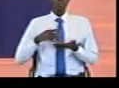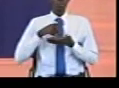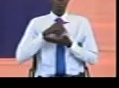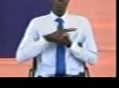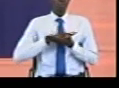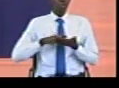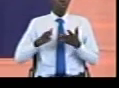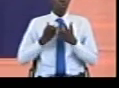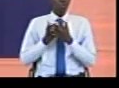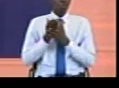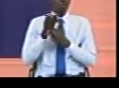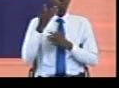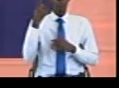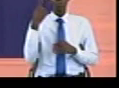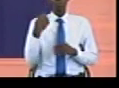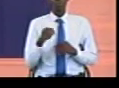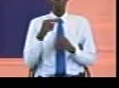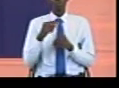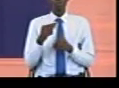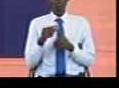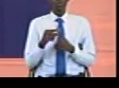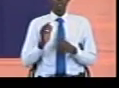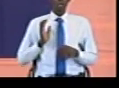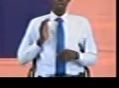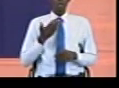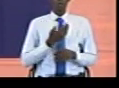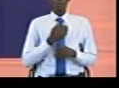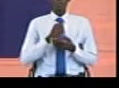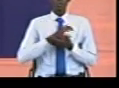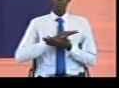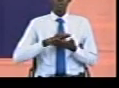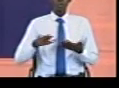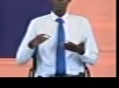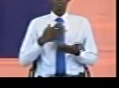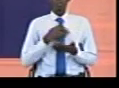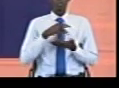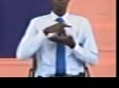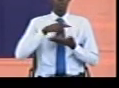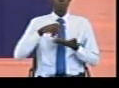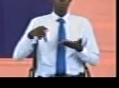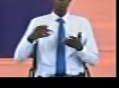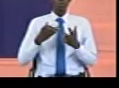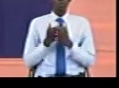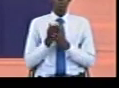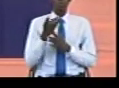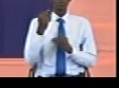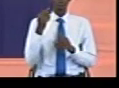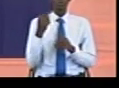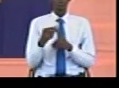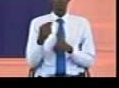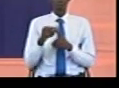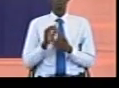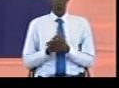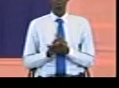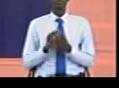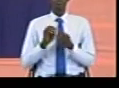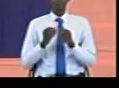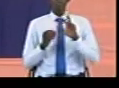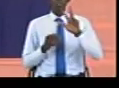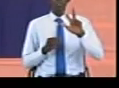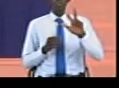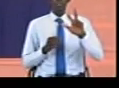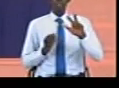through the word. Our sanctification and purity through the word. Number three,